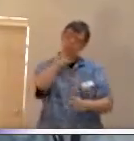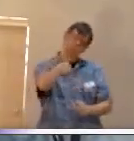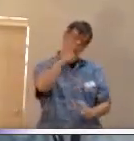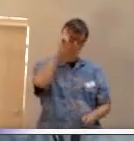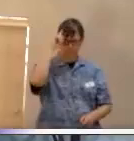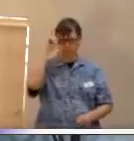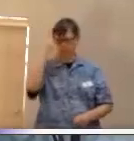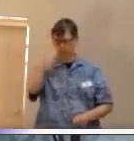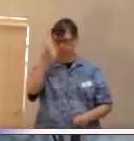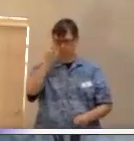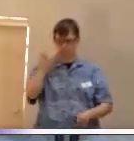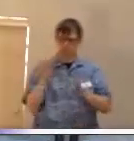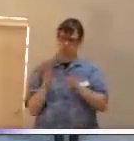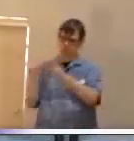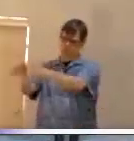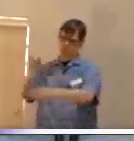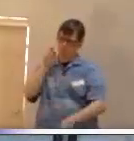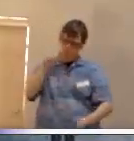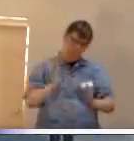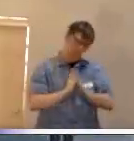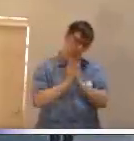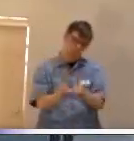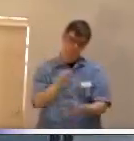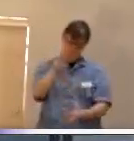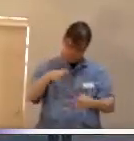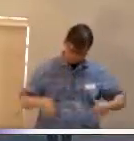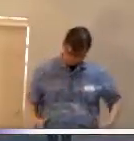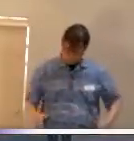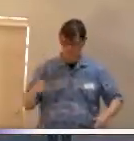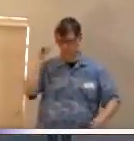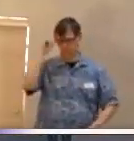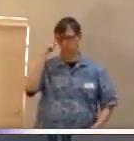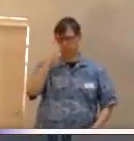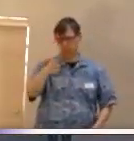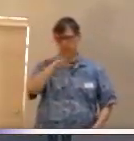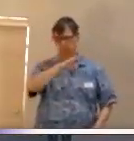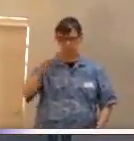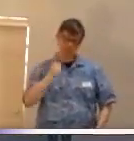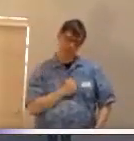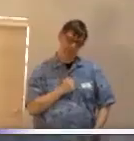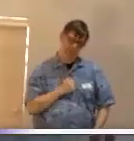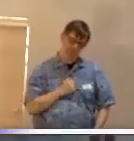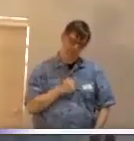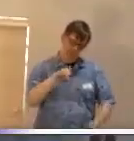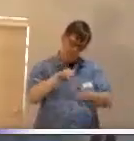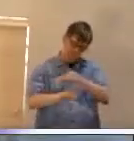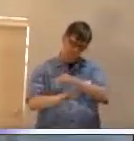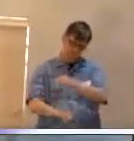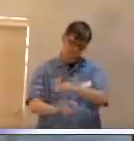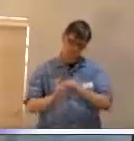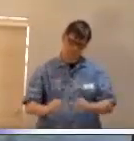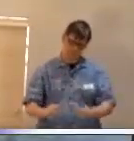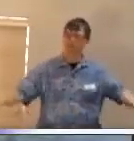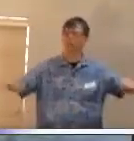for your path, your story, your life, for you and for myself, this deep yearning to